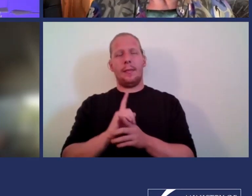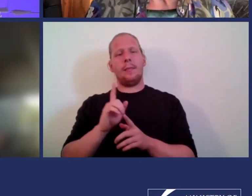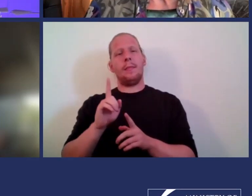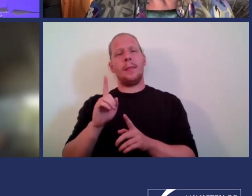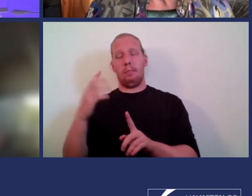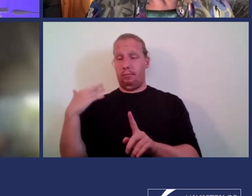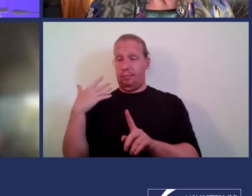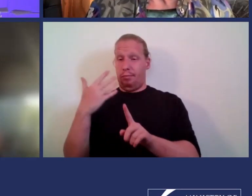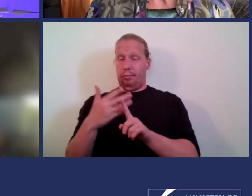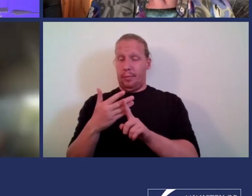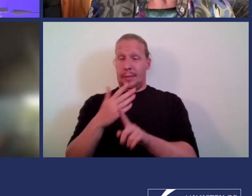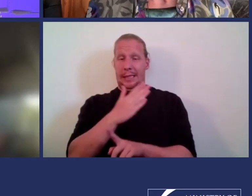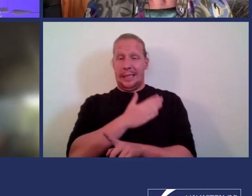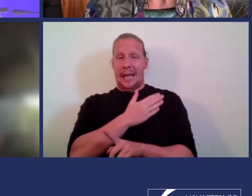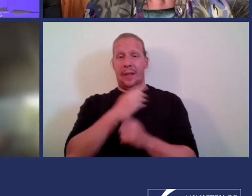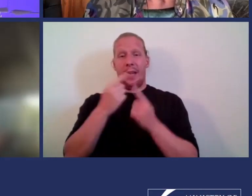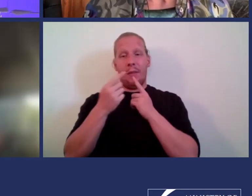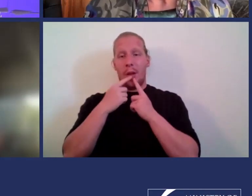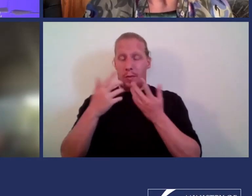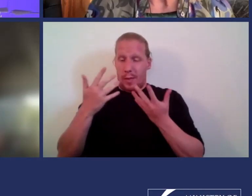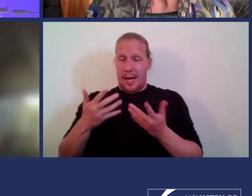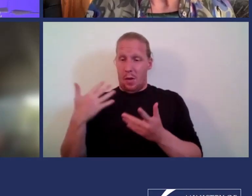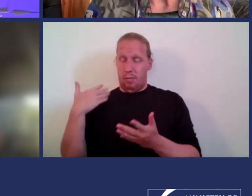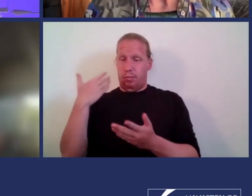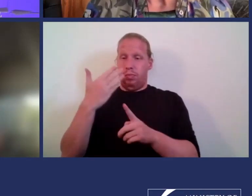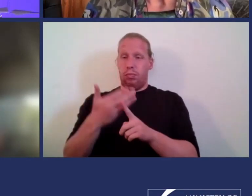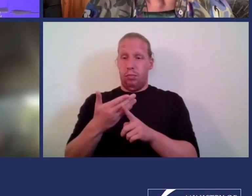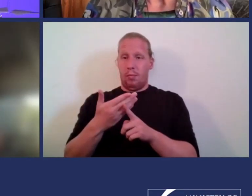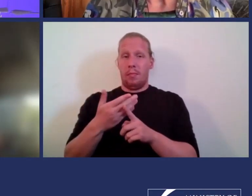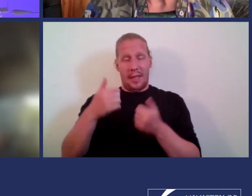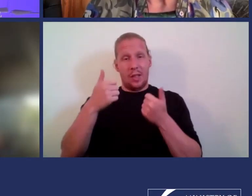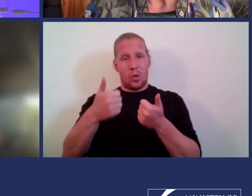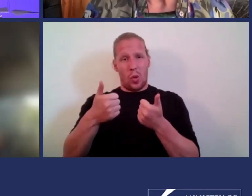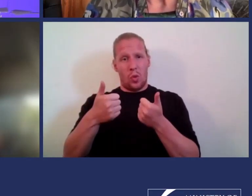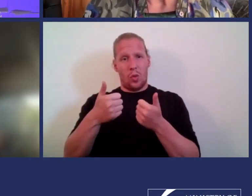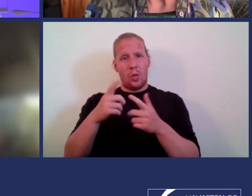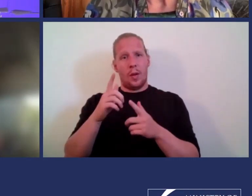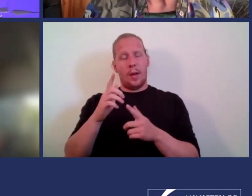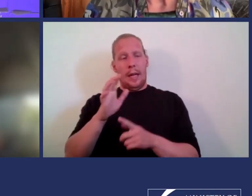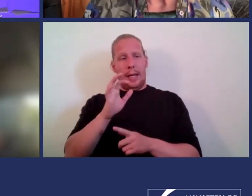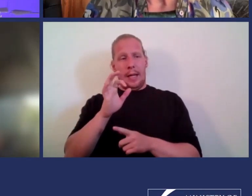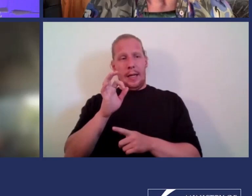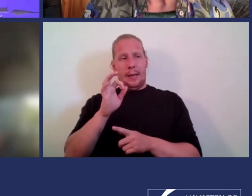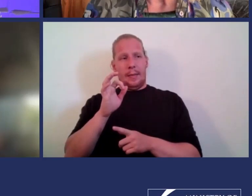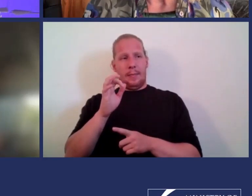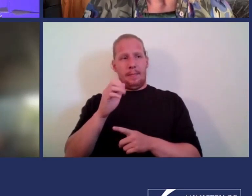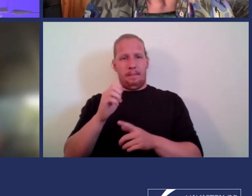date is very good. It's not dissimilar to other vaccinations that children get. In fact, it's probably better in many